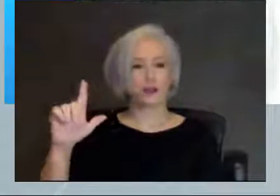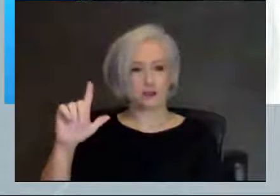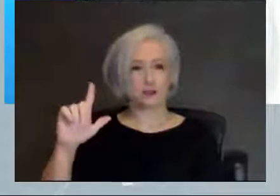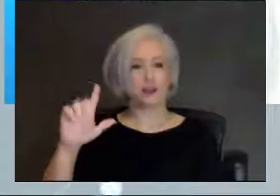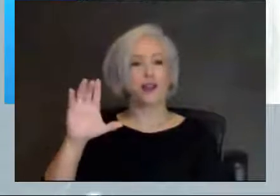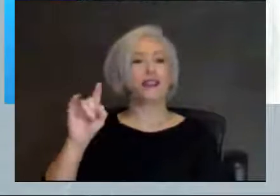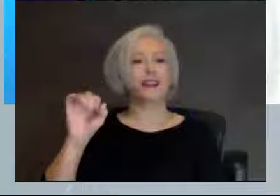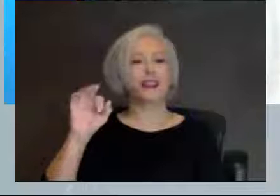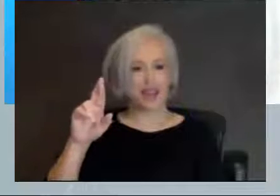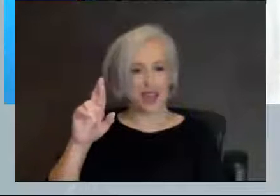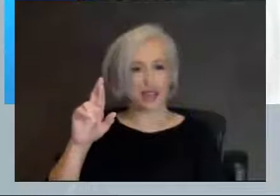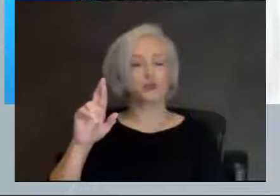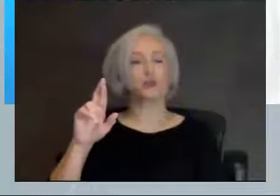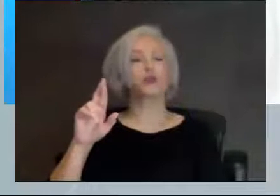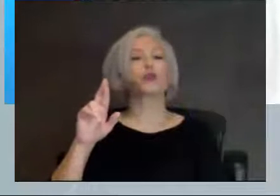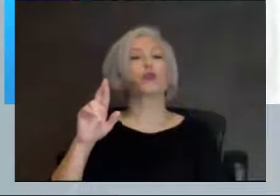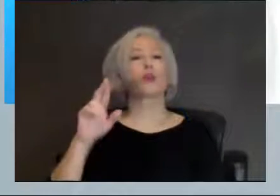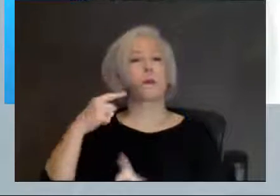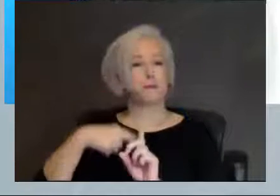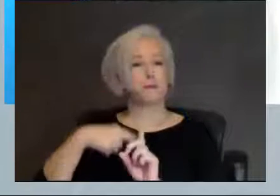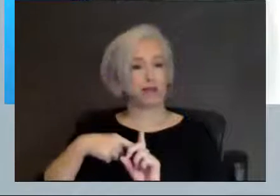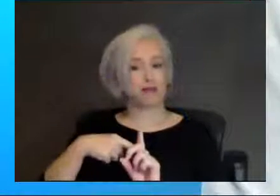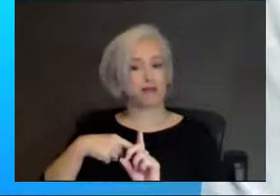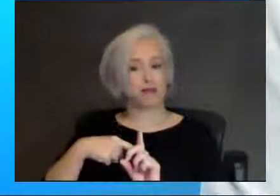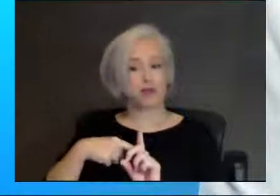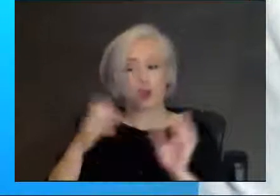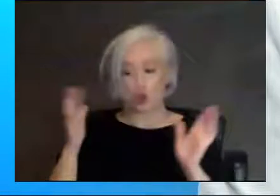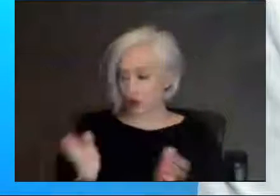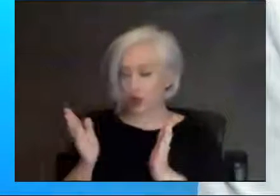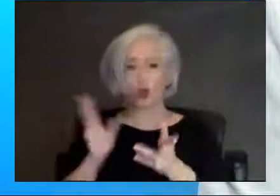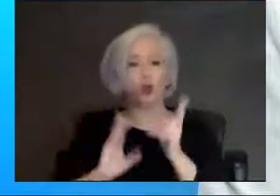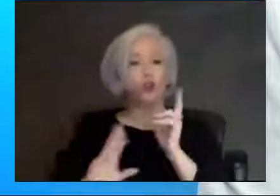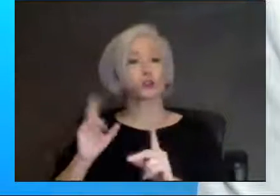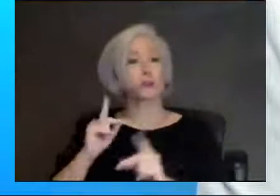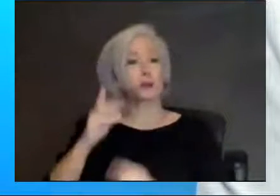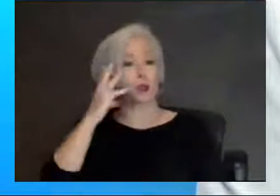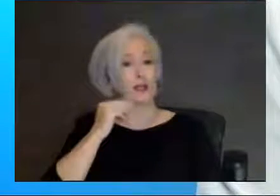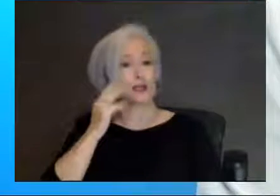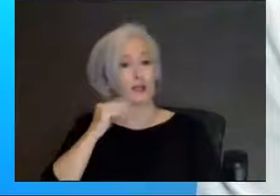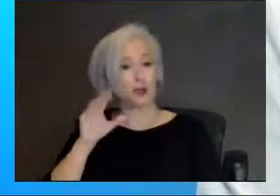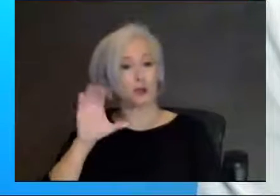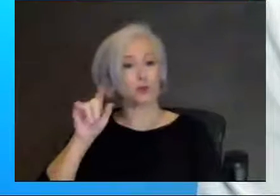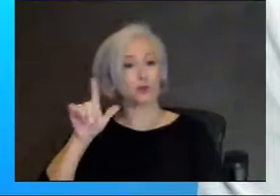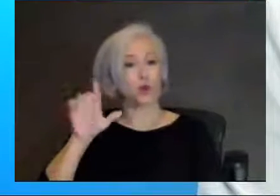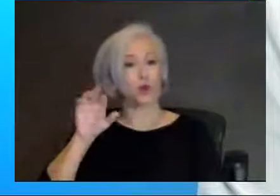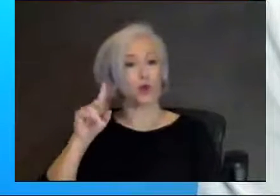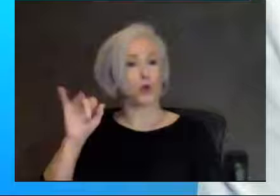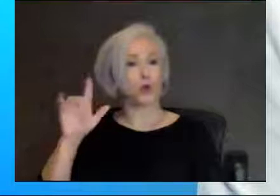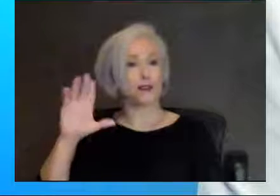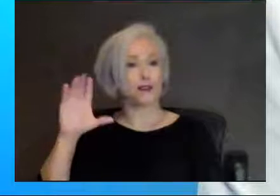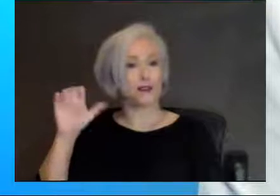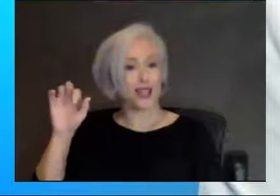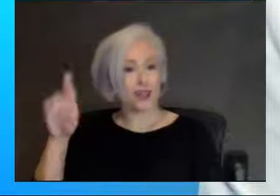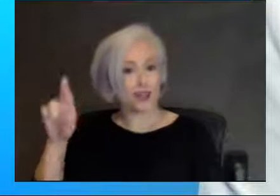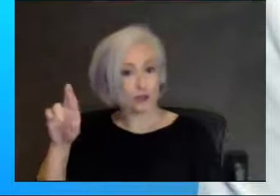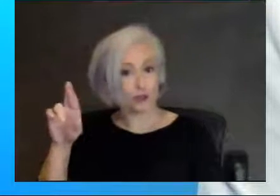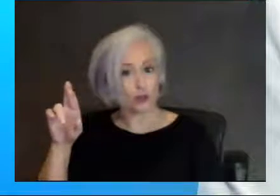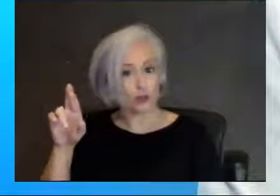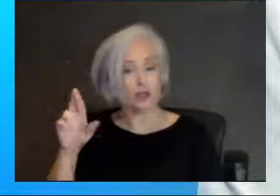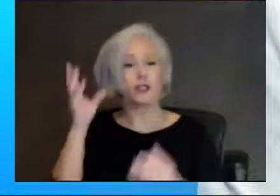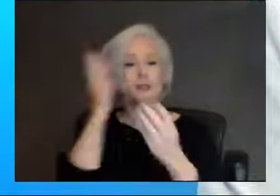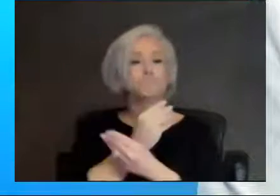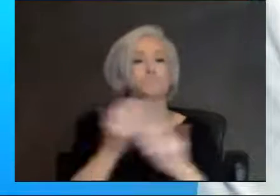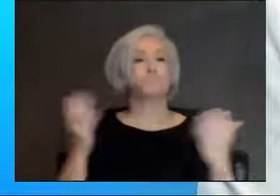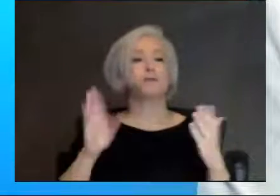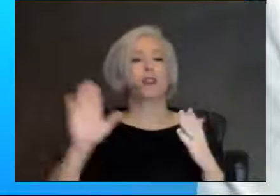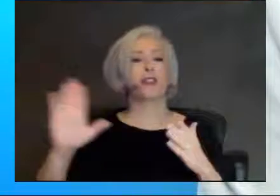and co-survivors to share their stories. This helps doctors and researchers continue their groundbreaking advances to